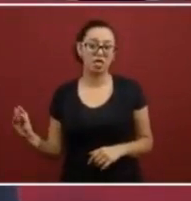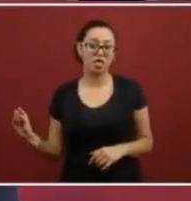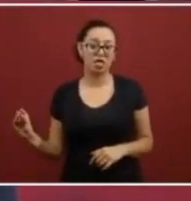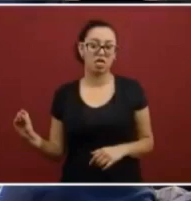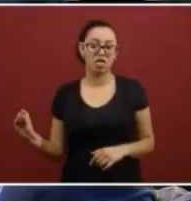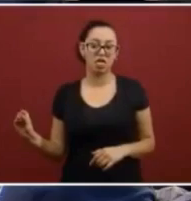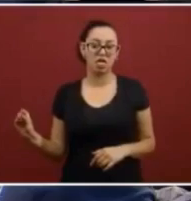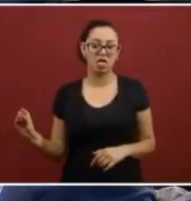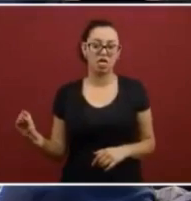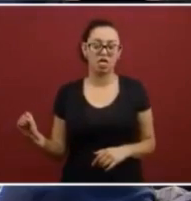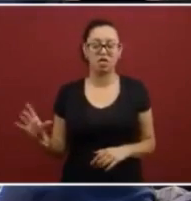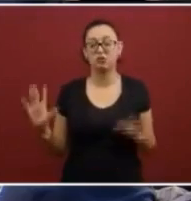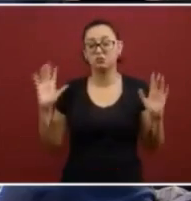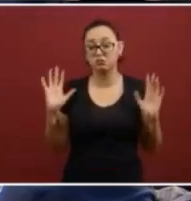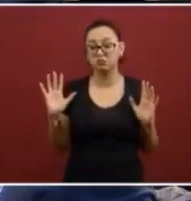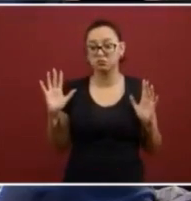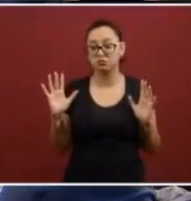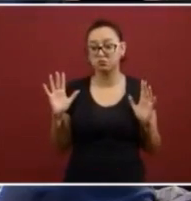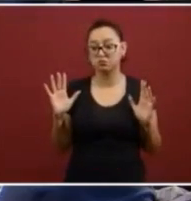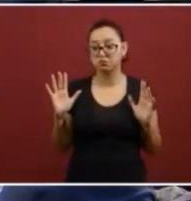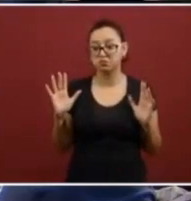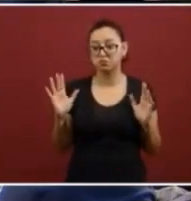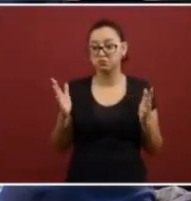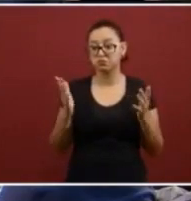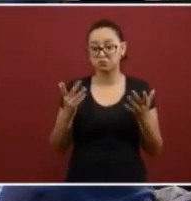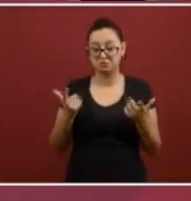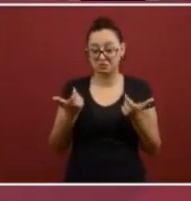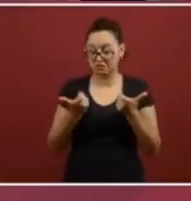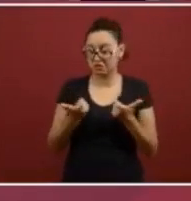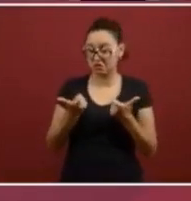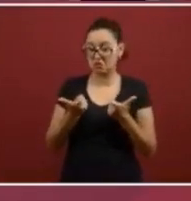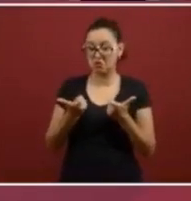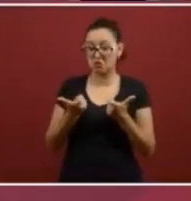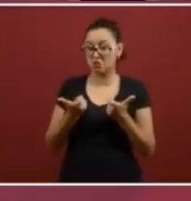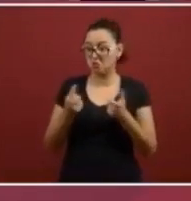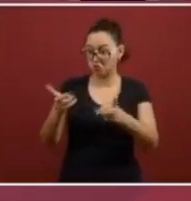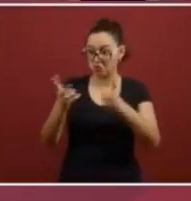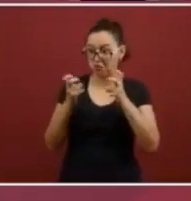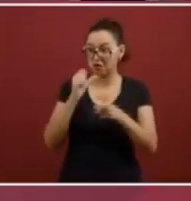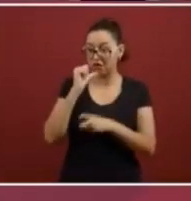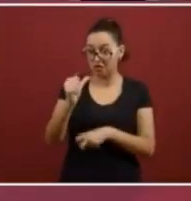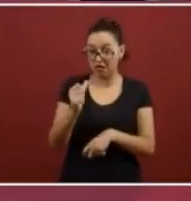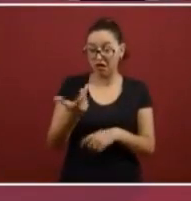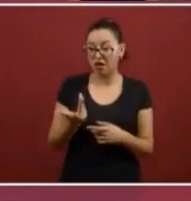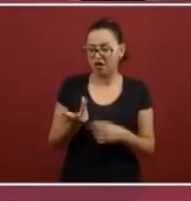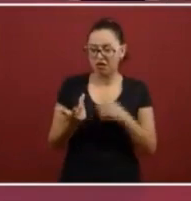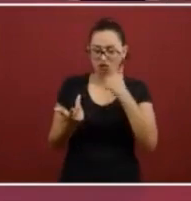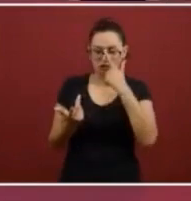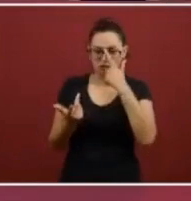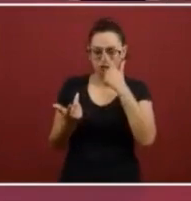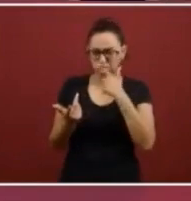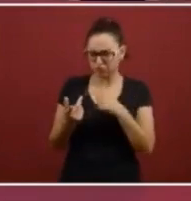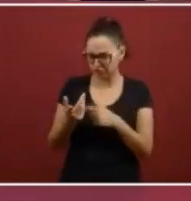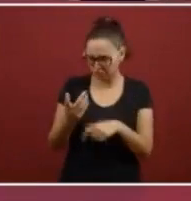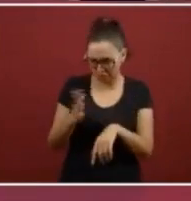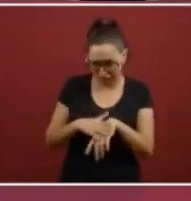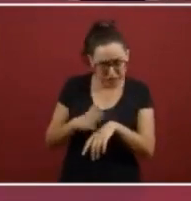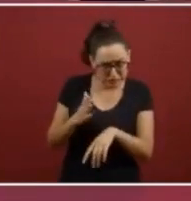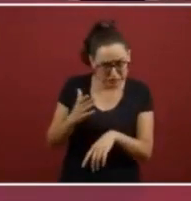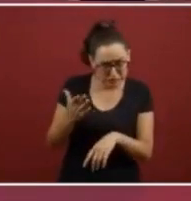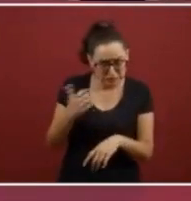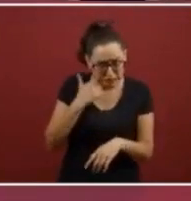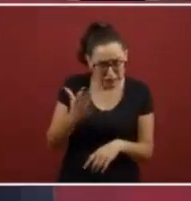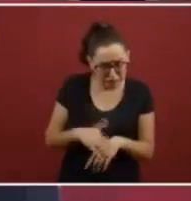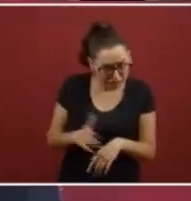corruption. El resultado es de que ya nos están robando el dinero. The result ¿Qué is más that they are no resultado? longer ¿Saben a qué nos stealing the tenían money. acostumbrado? You know what they had